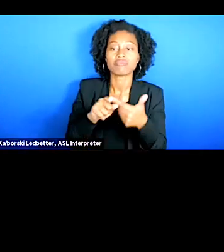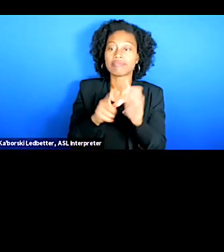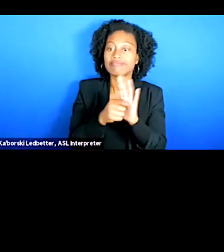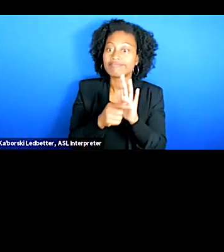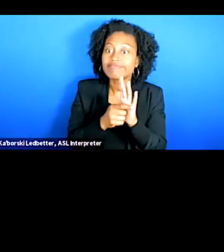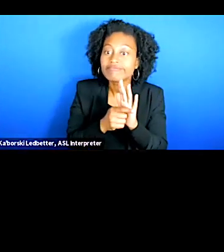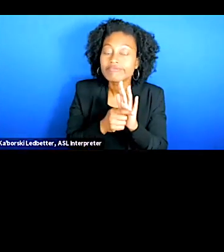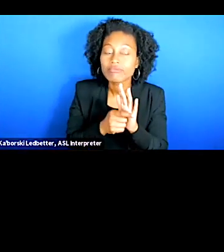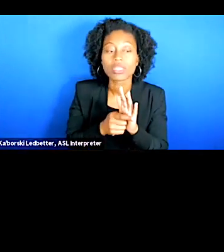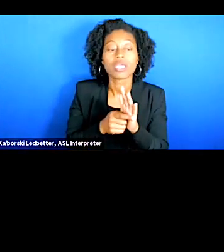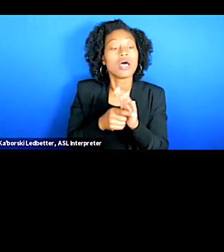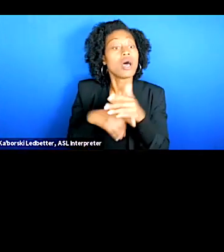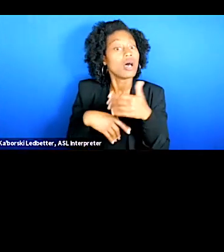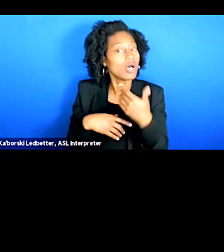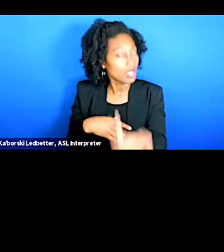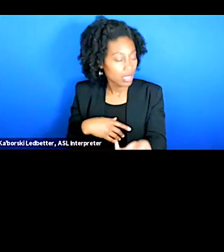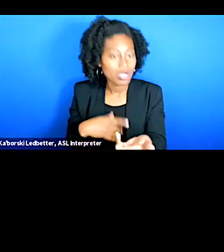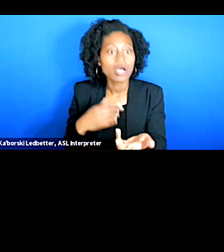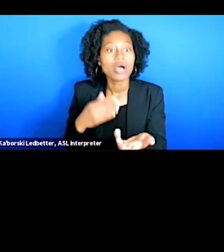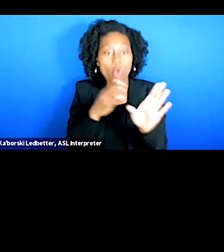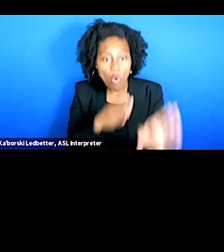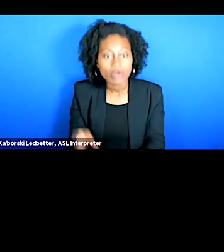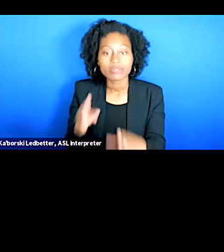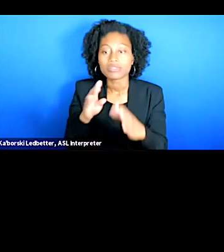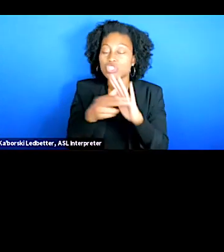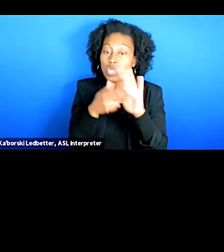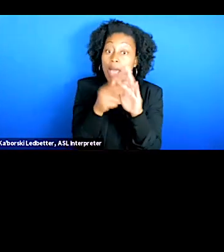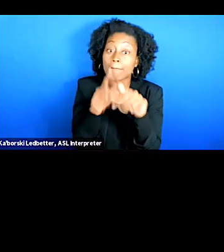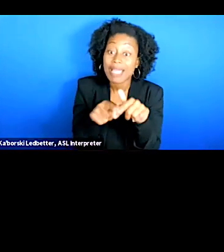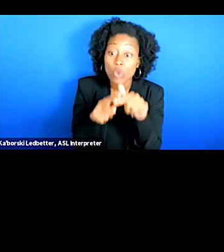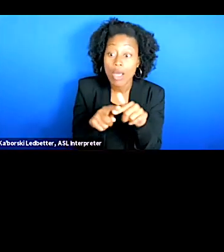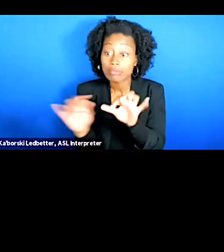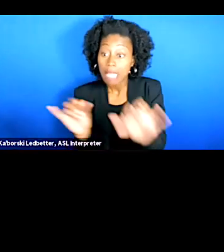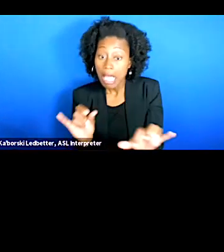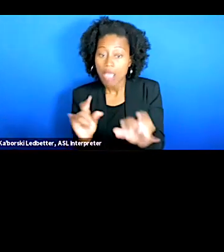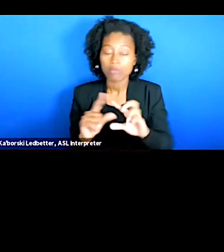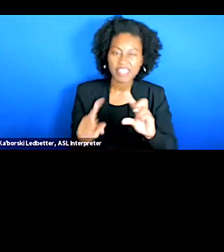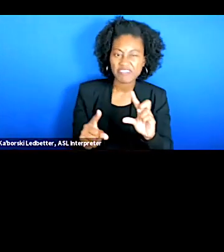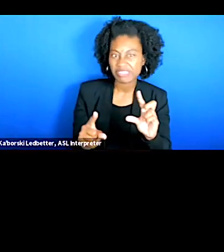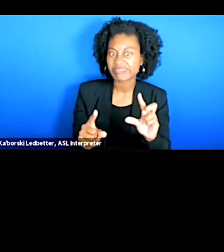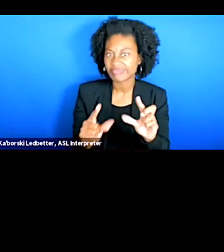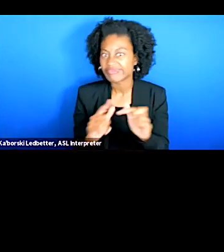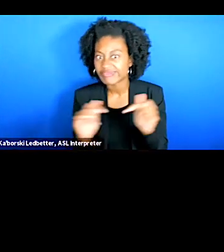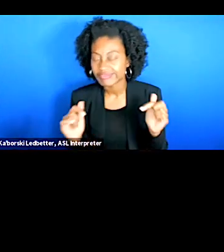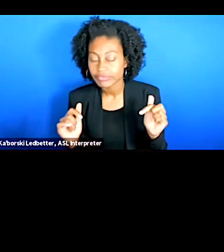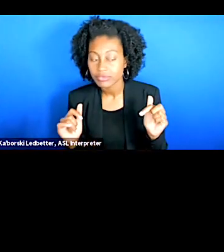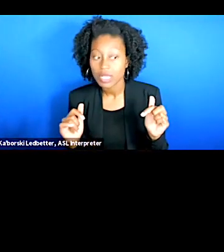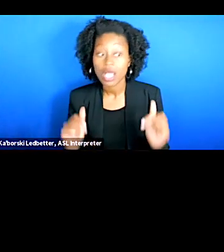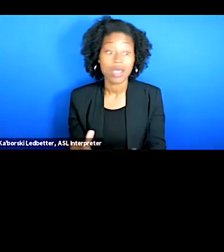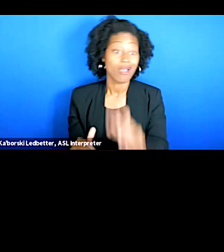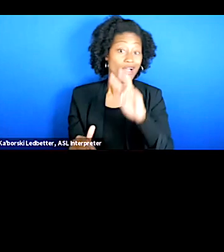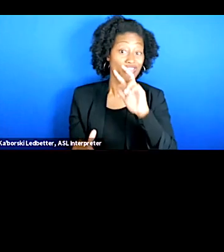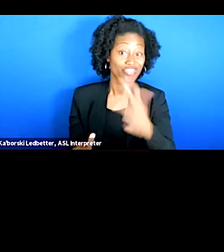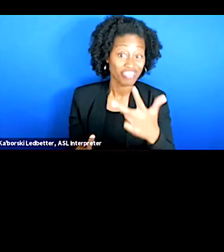will organize your codes based on their similarities or differences. The third step, which is the final